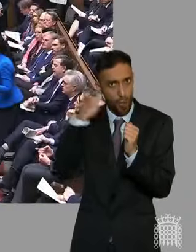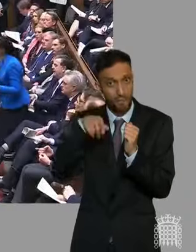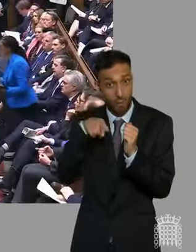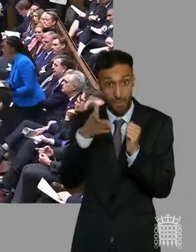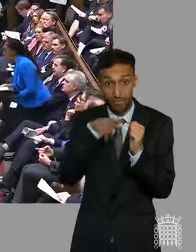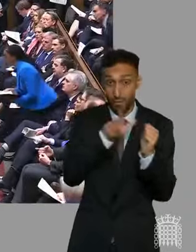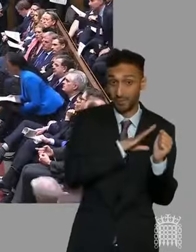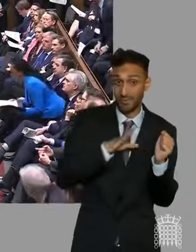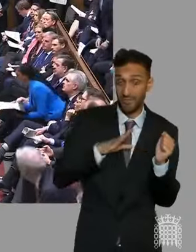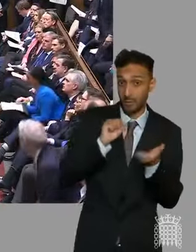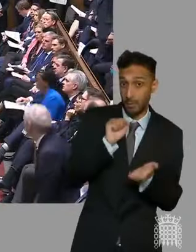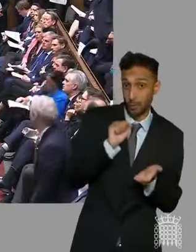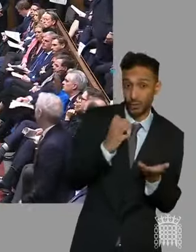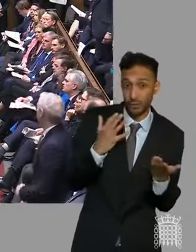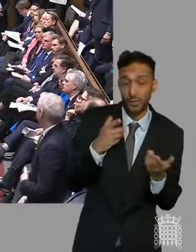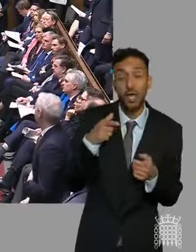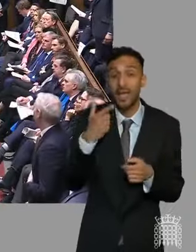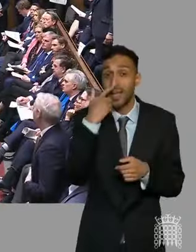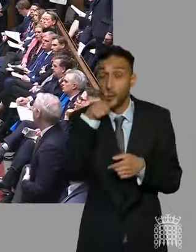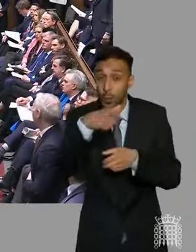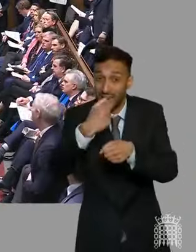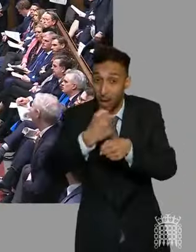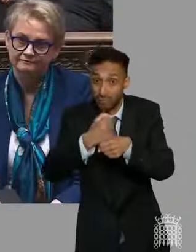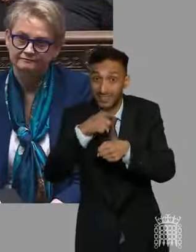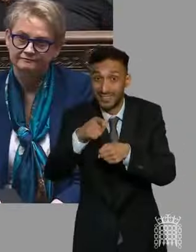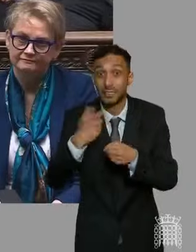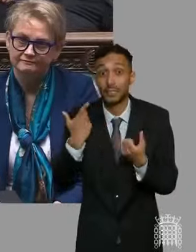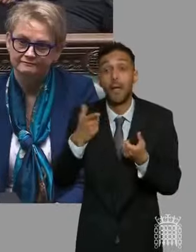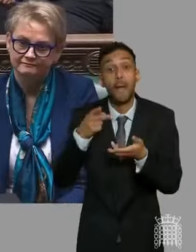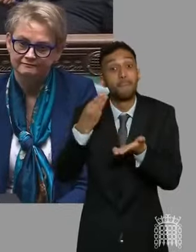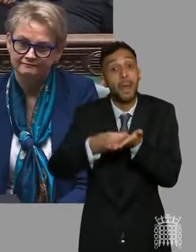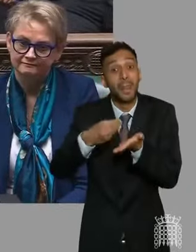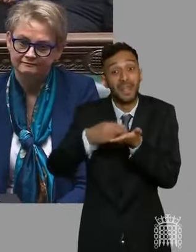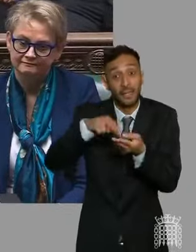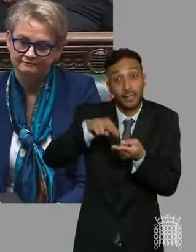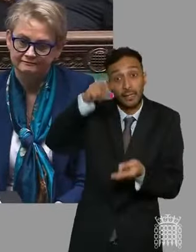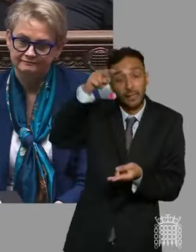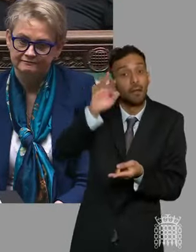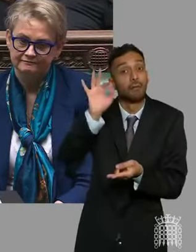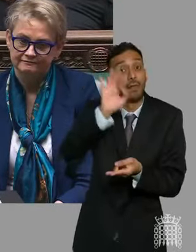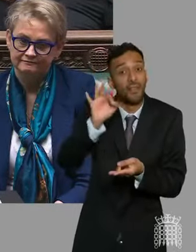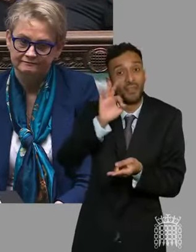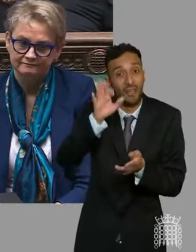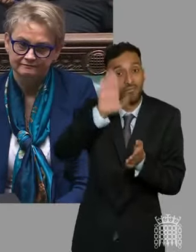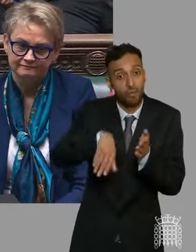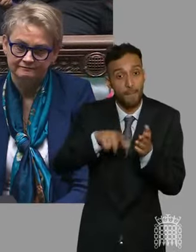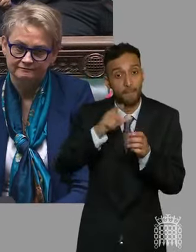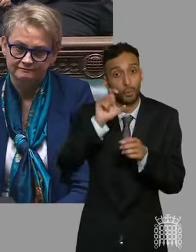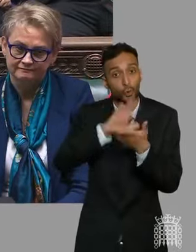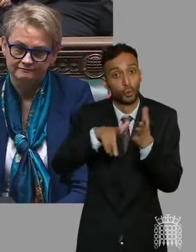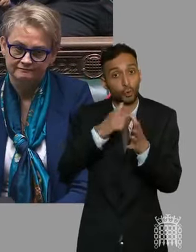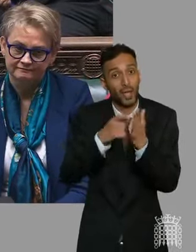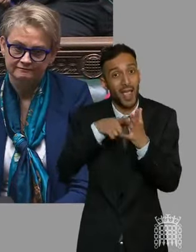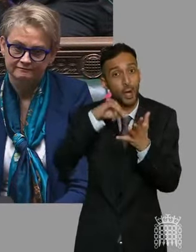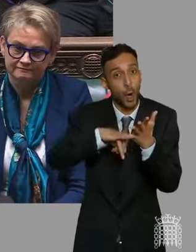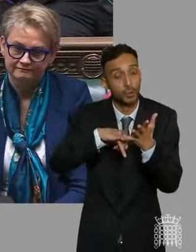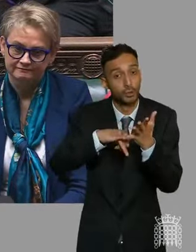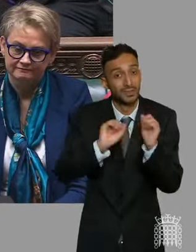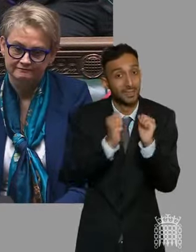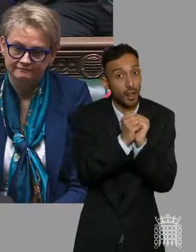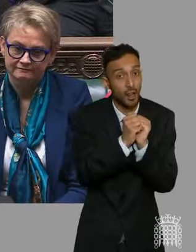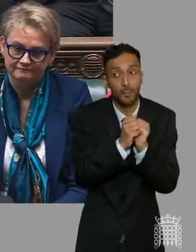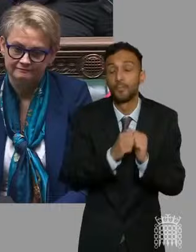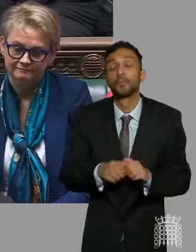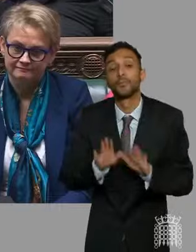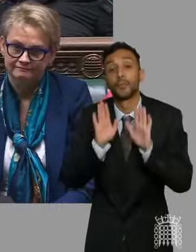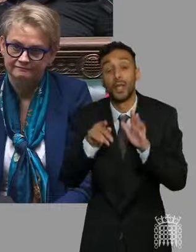deal? Prime Minister. Mr. Speaker, the additional spend I announced yesterday is for our capability on defence and security in Europe,